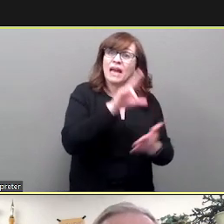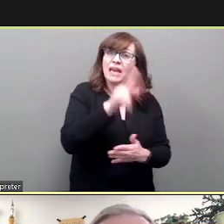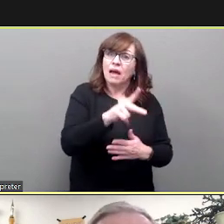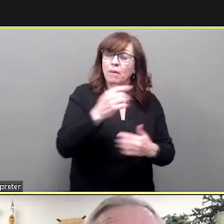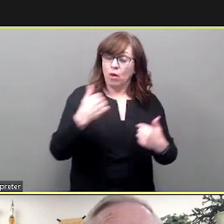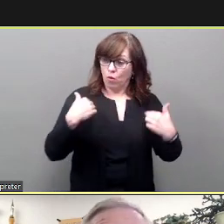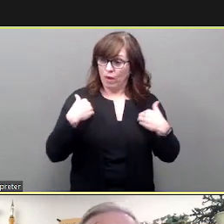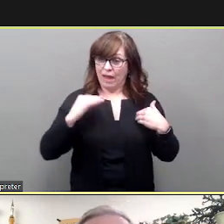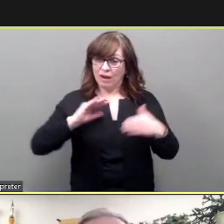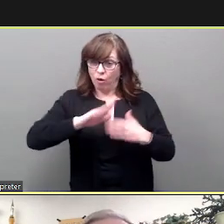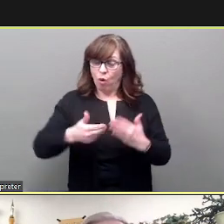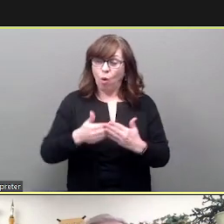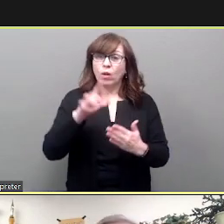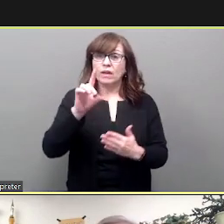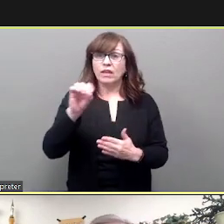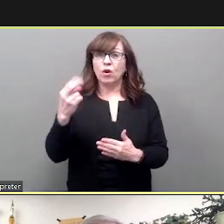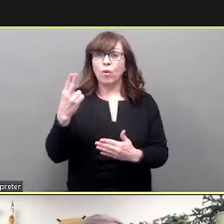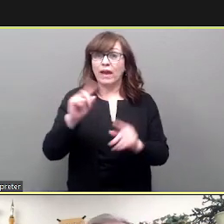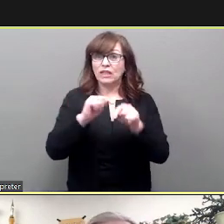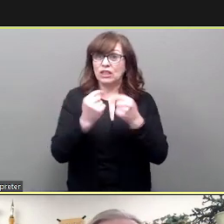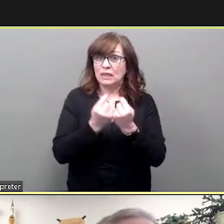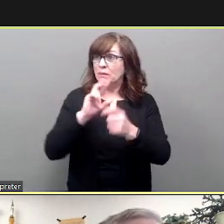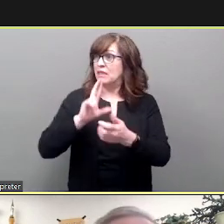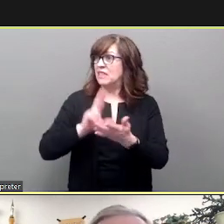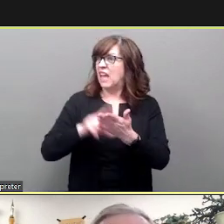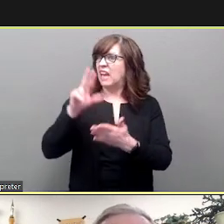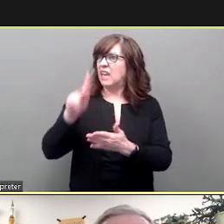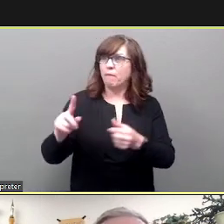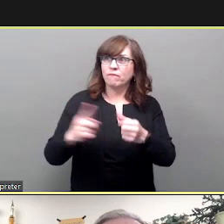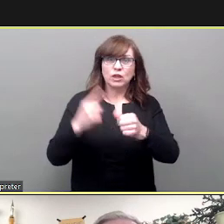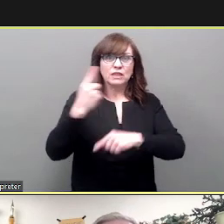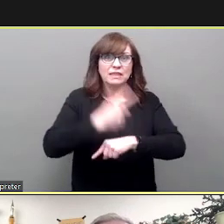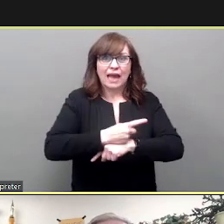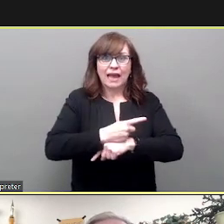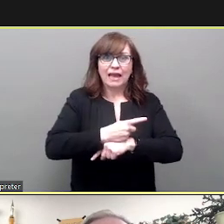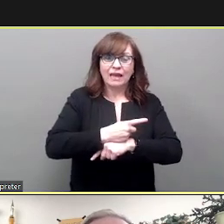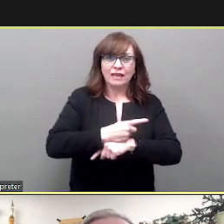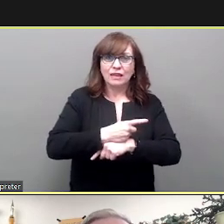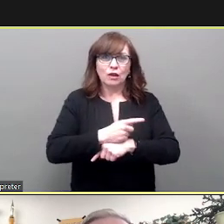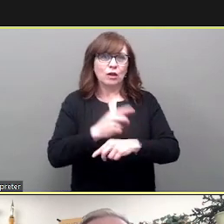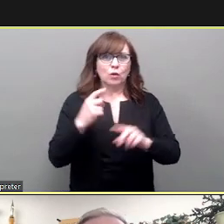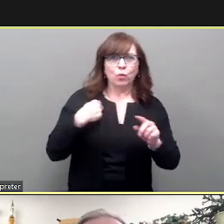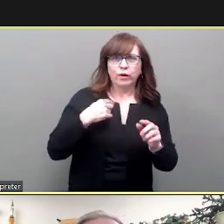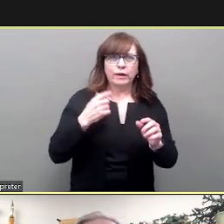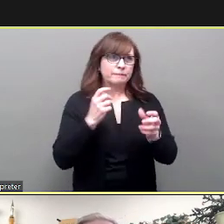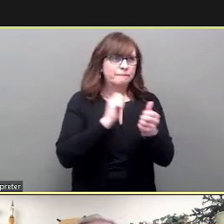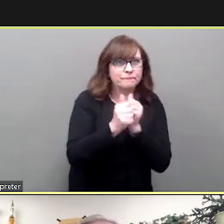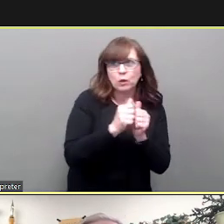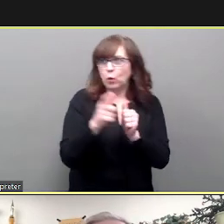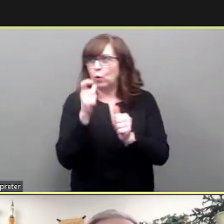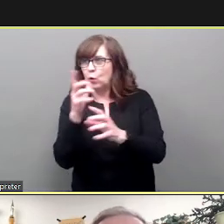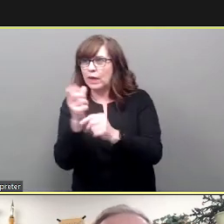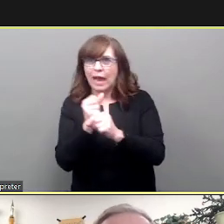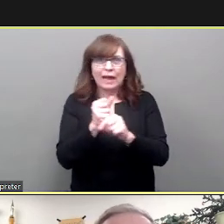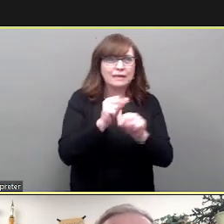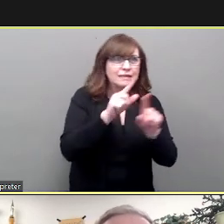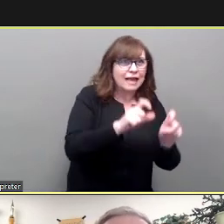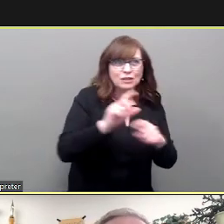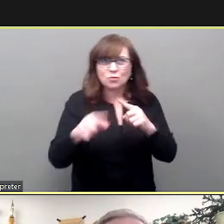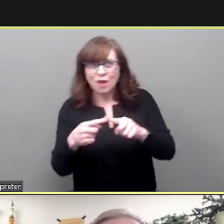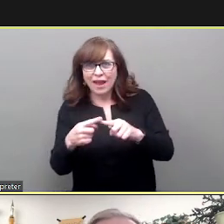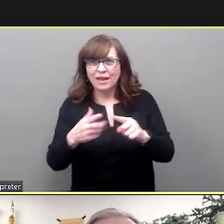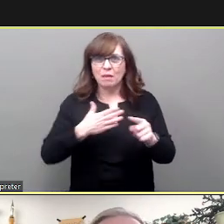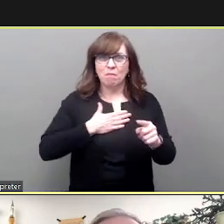team sign up the first day. It's fascinating to see who's getting their tests when. I mean, our lab director, Mike